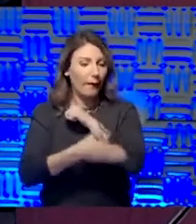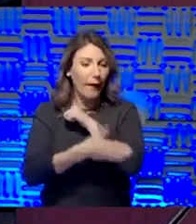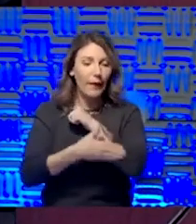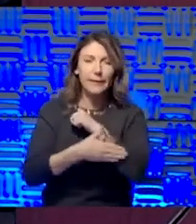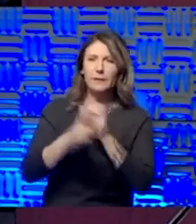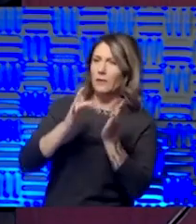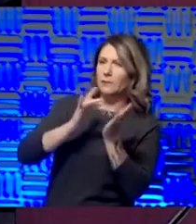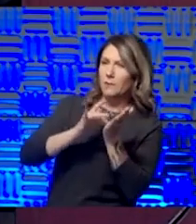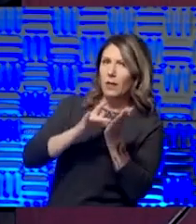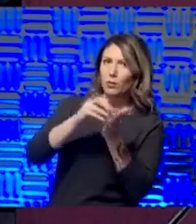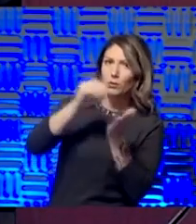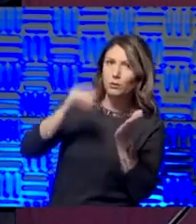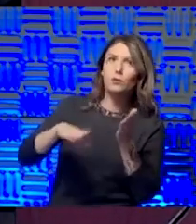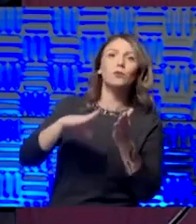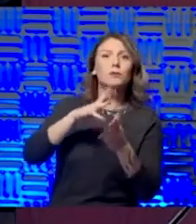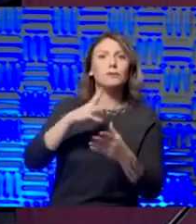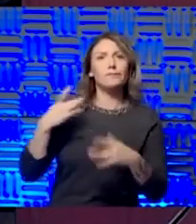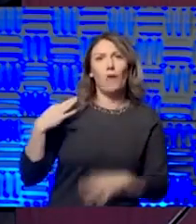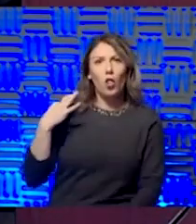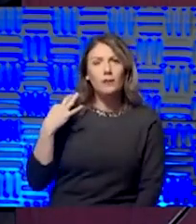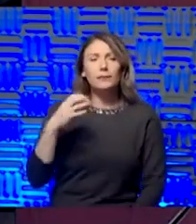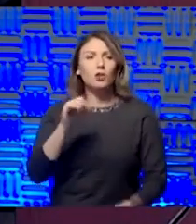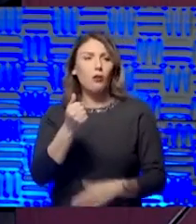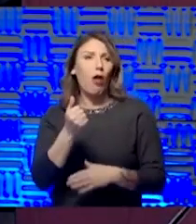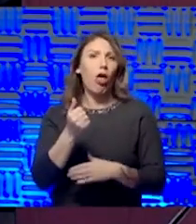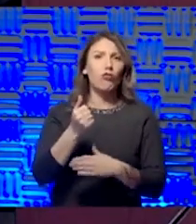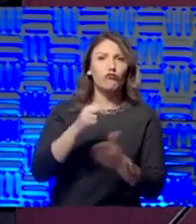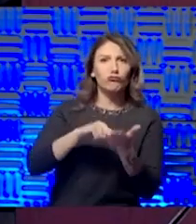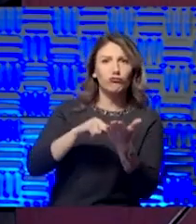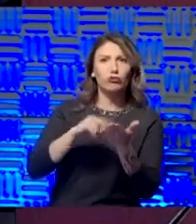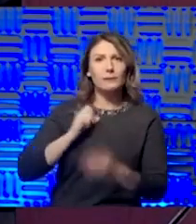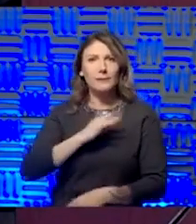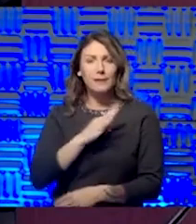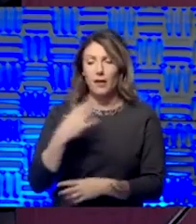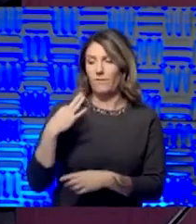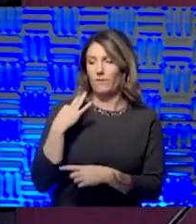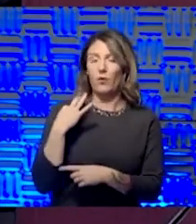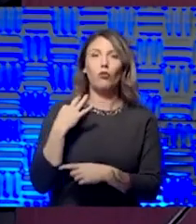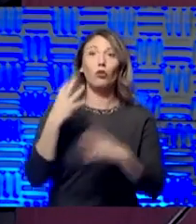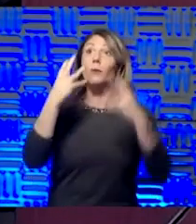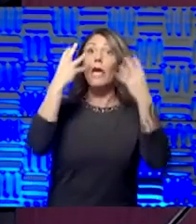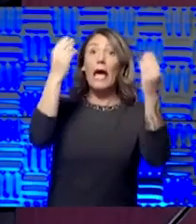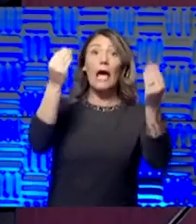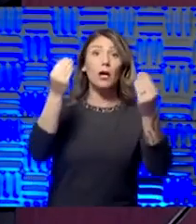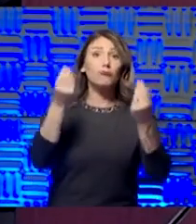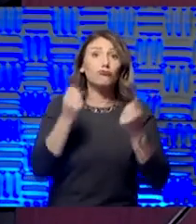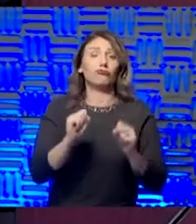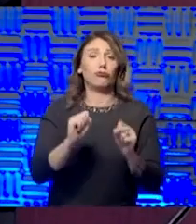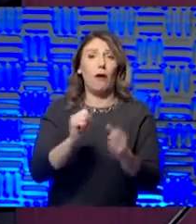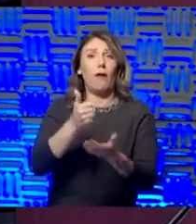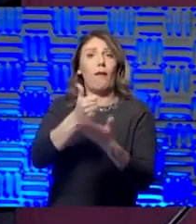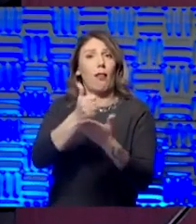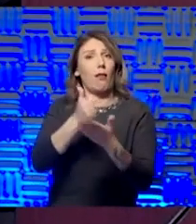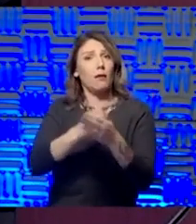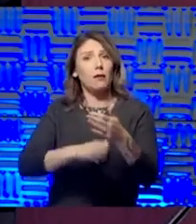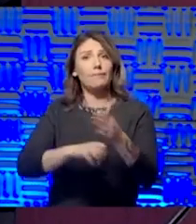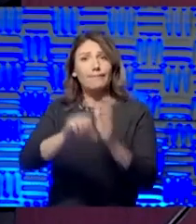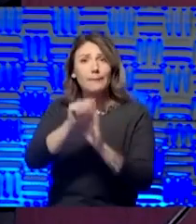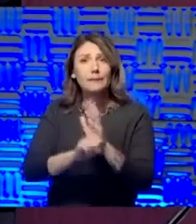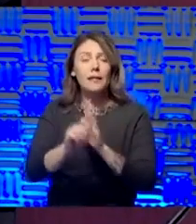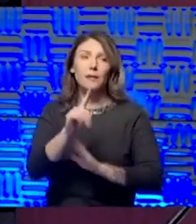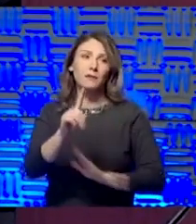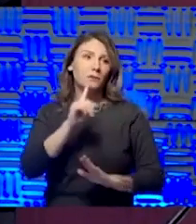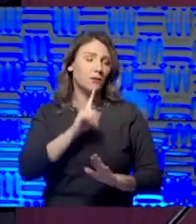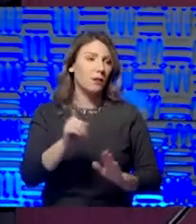I think some of our nursing staff at Key are going to volunteer, and others are going to try and go out and help the state. So, I mean, this is an enormous